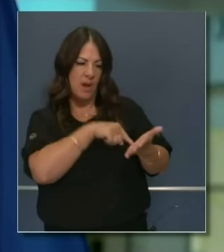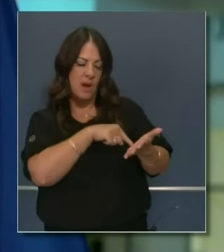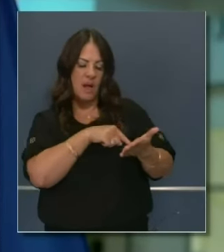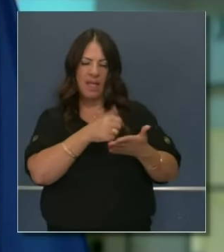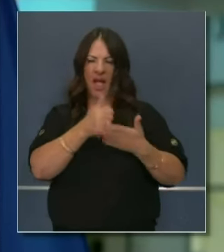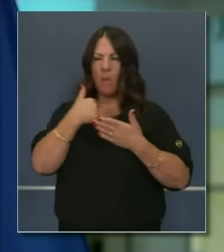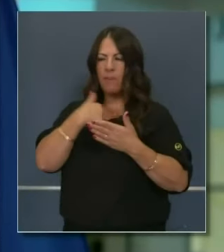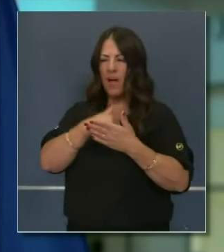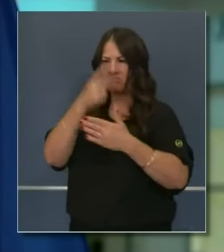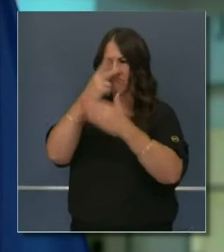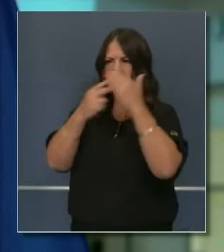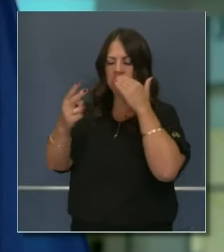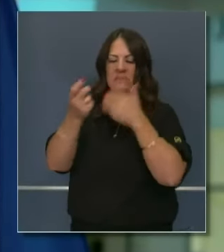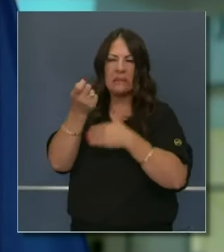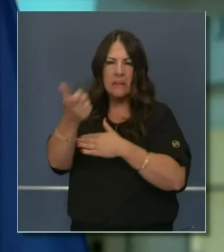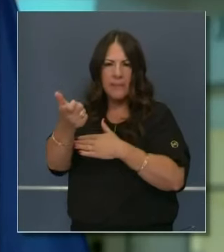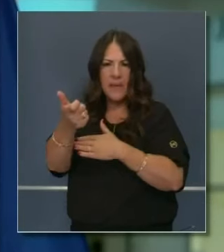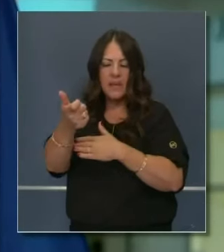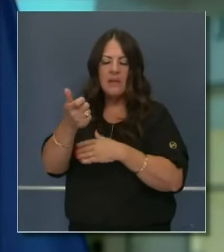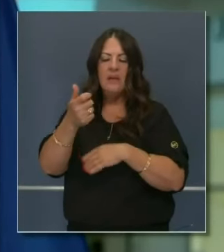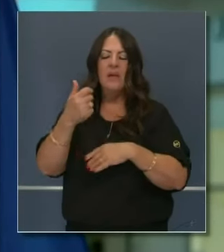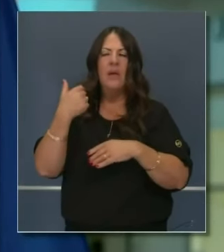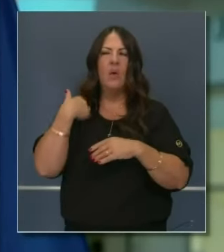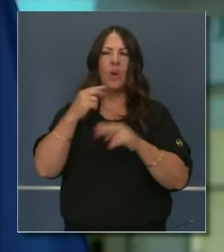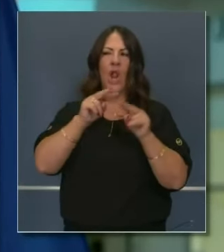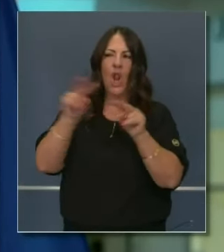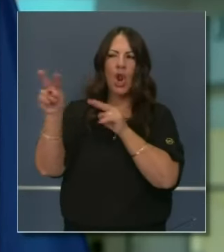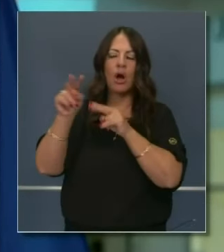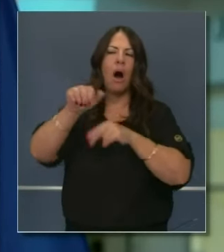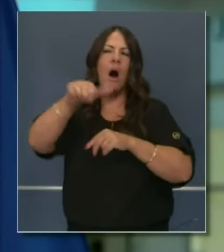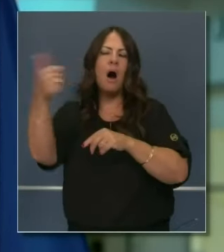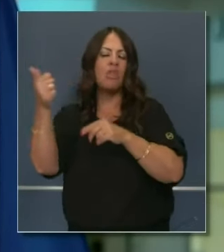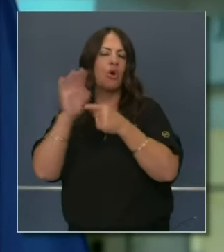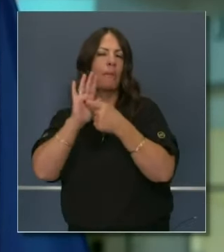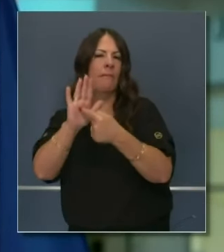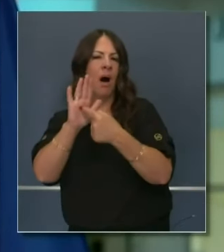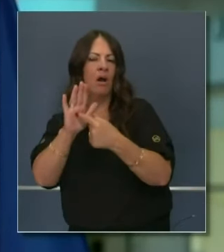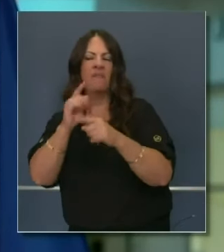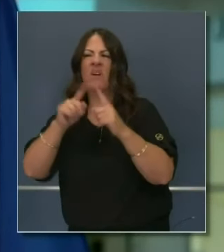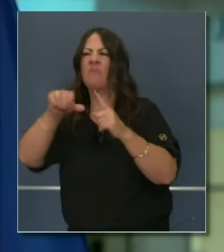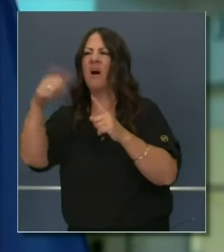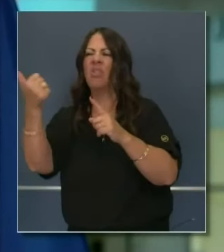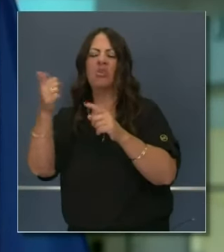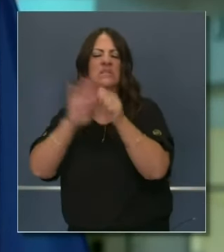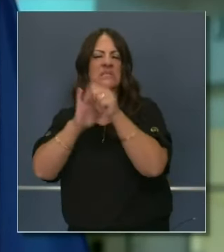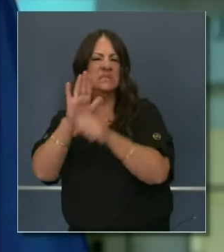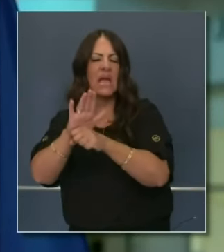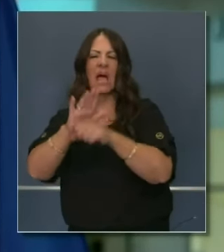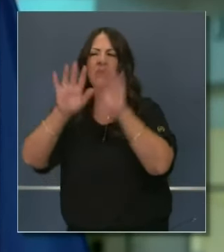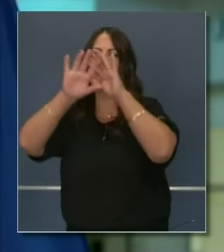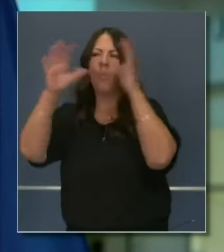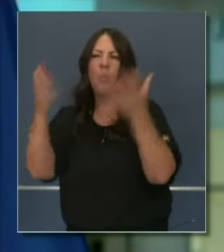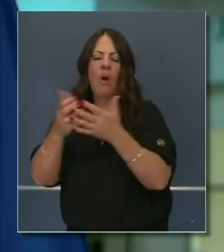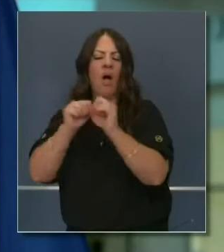models from across the nation and across the globe to help us forecast where we might be 30 days from now. But I